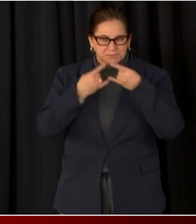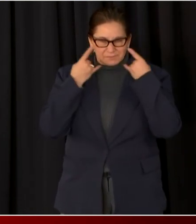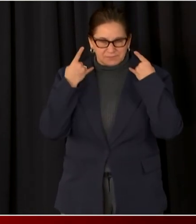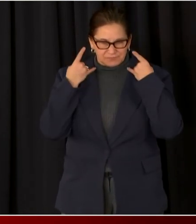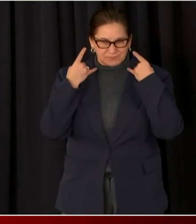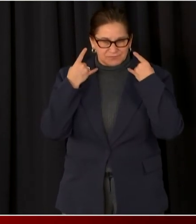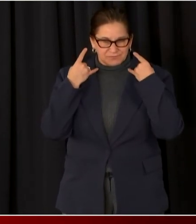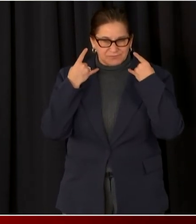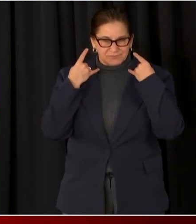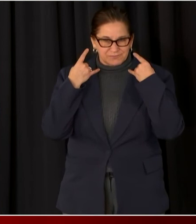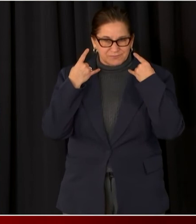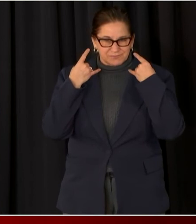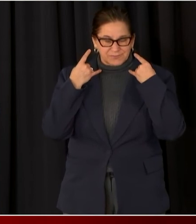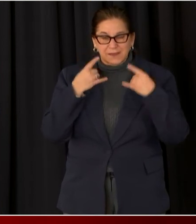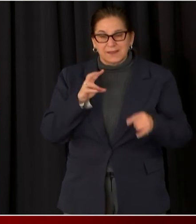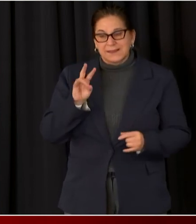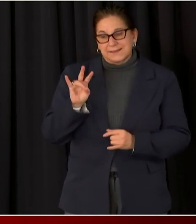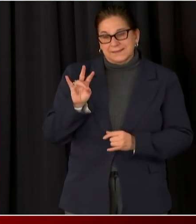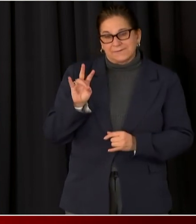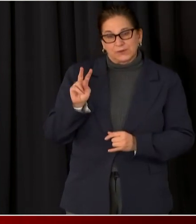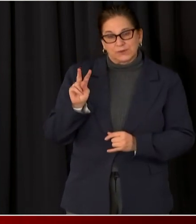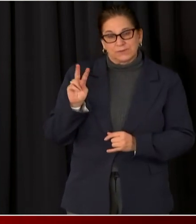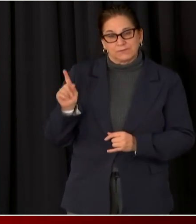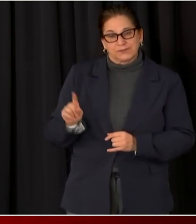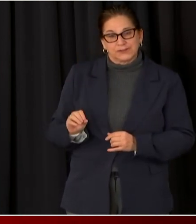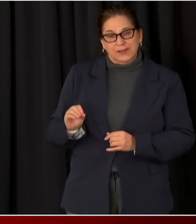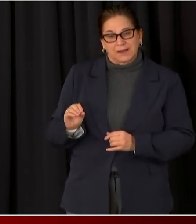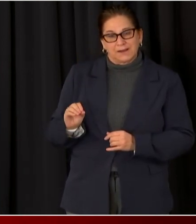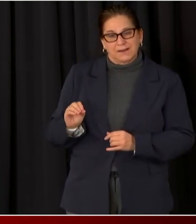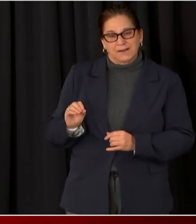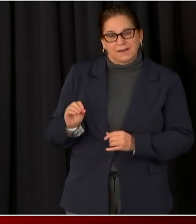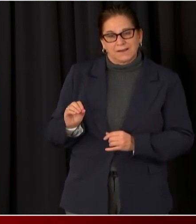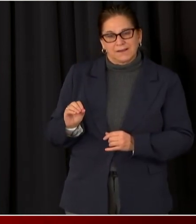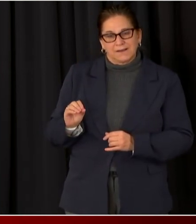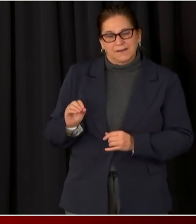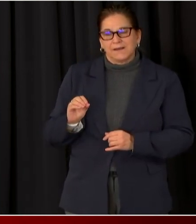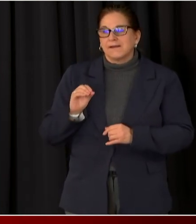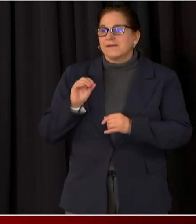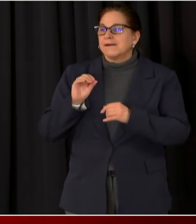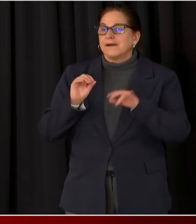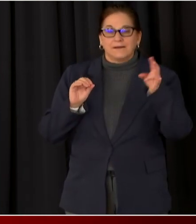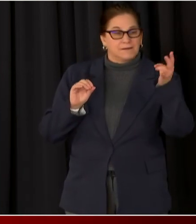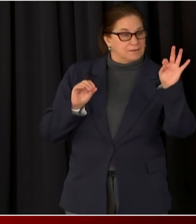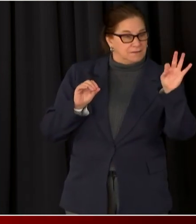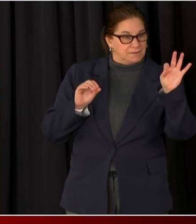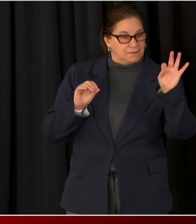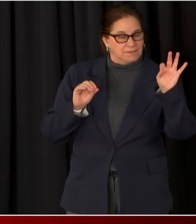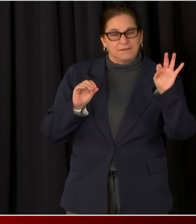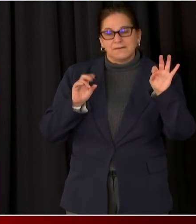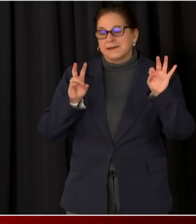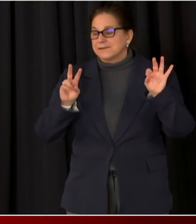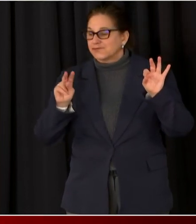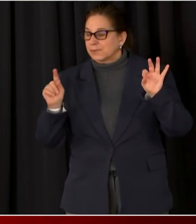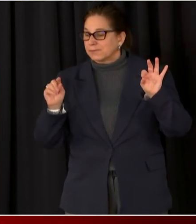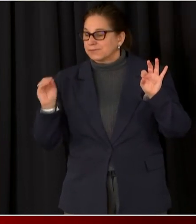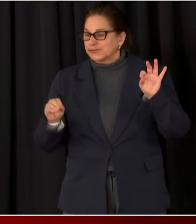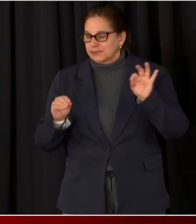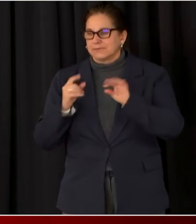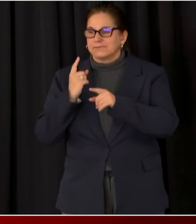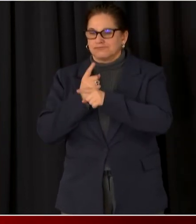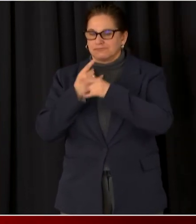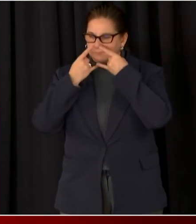only 72% were wearing the mask correctly for the entire time that they were observed. So we want to make sure